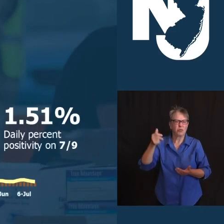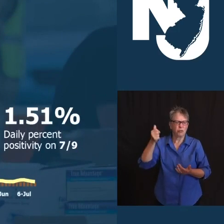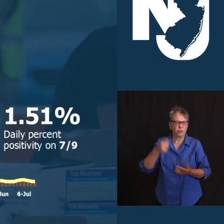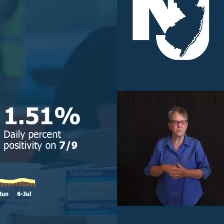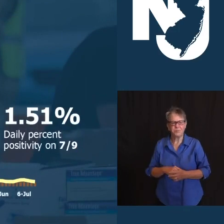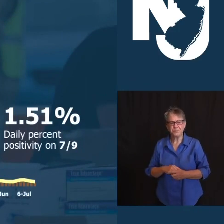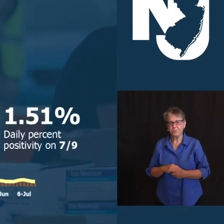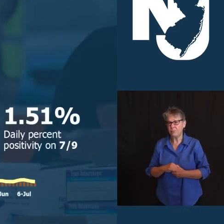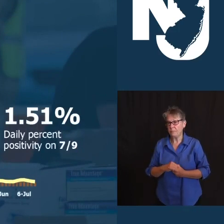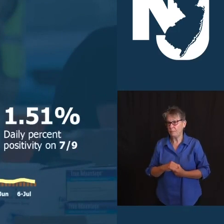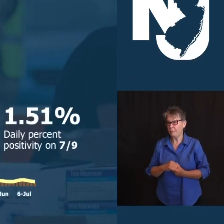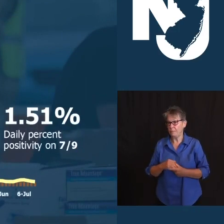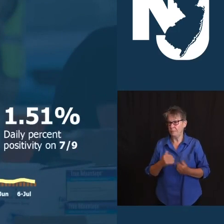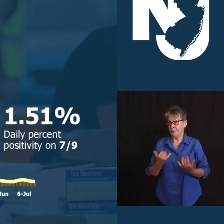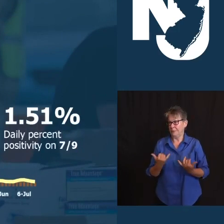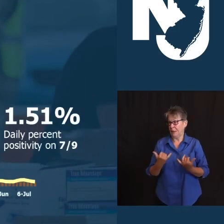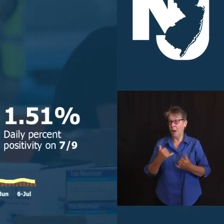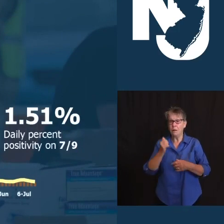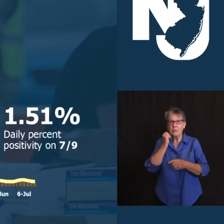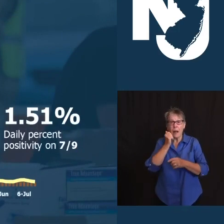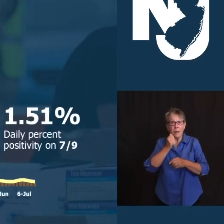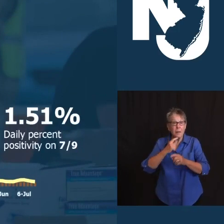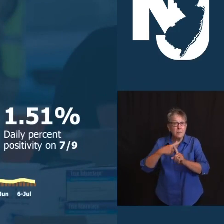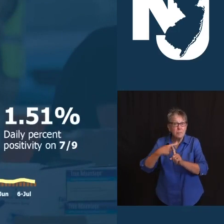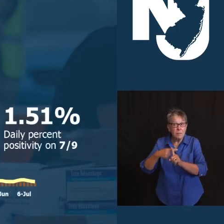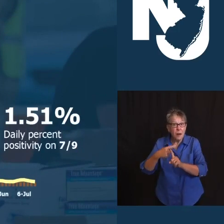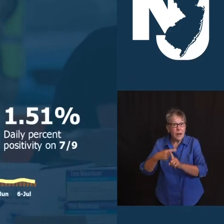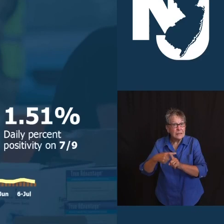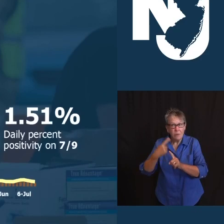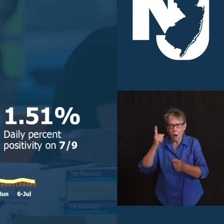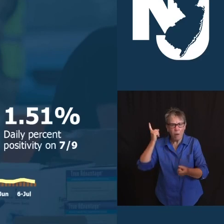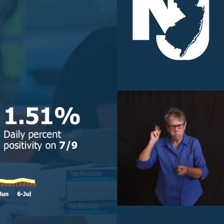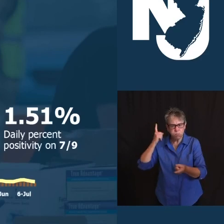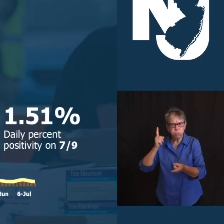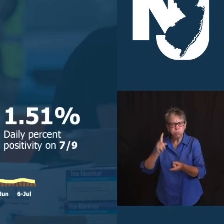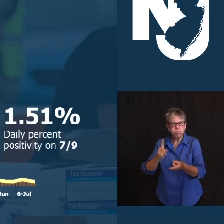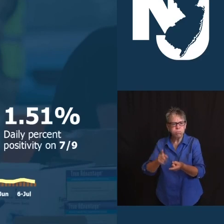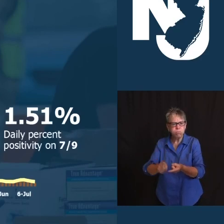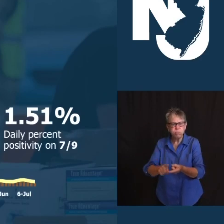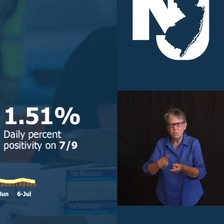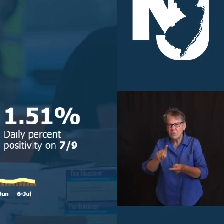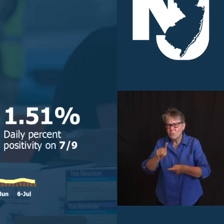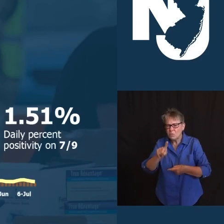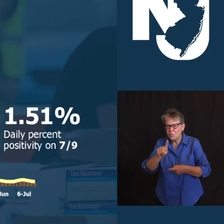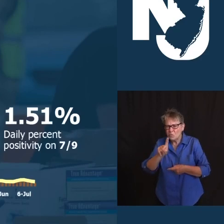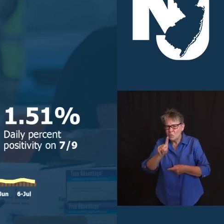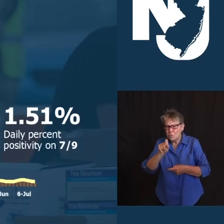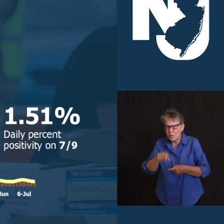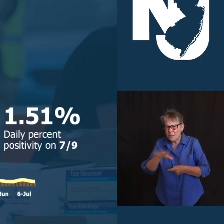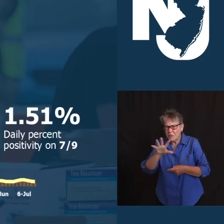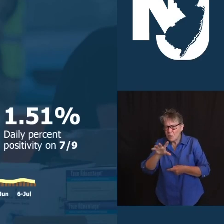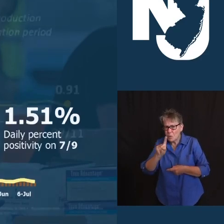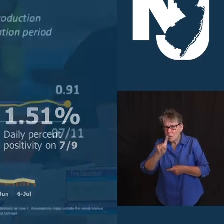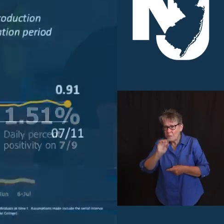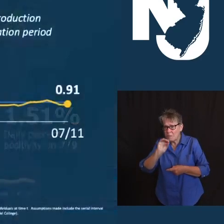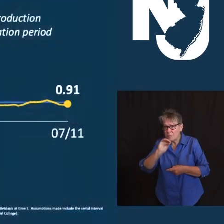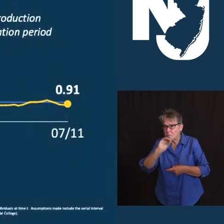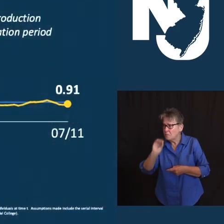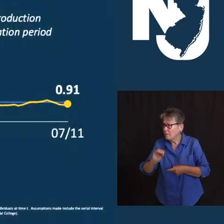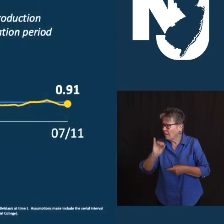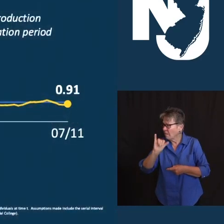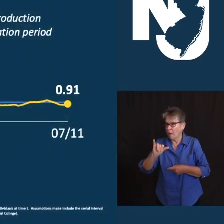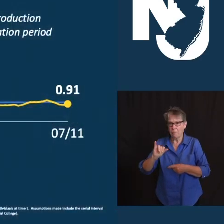was 1.51%. That's the lowest it's been over the past week plus. And the statewide rate